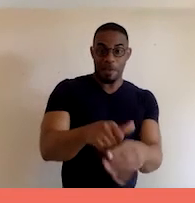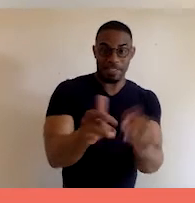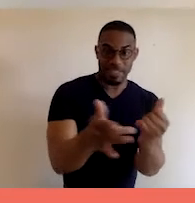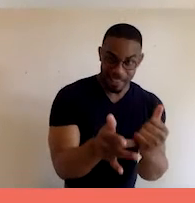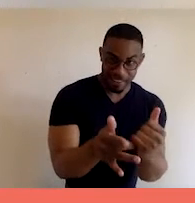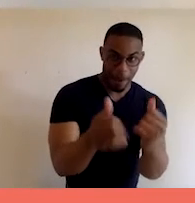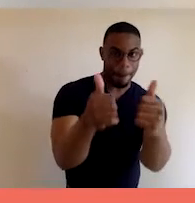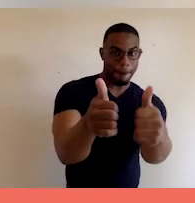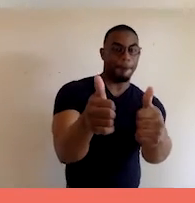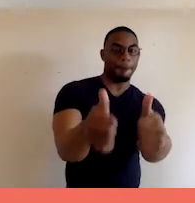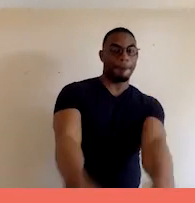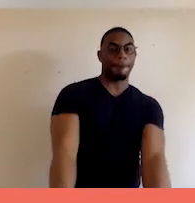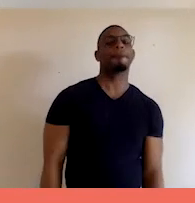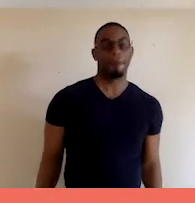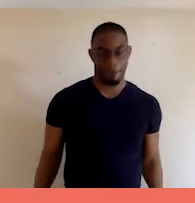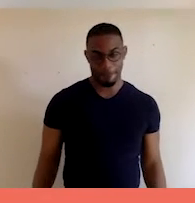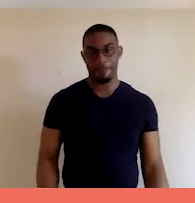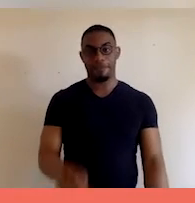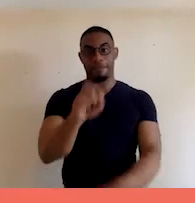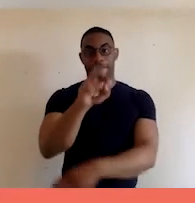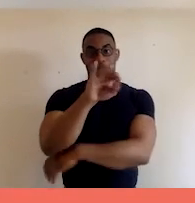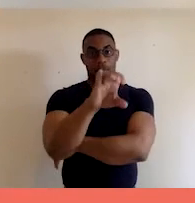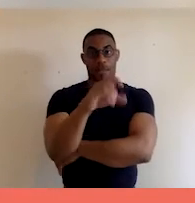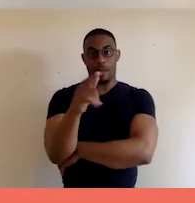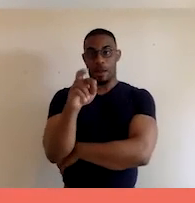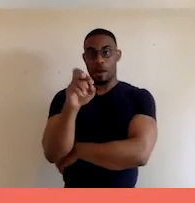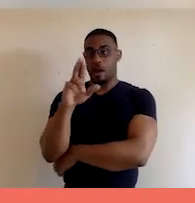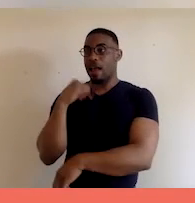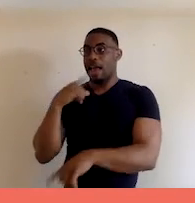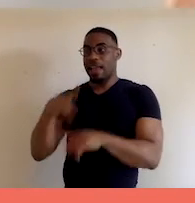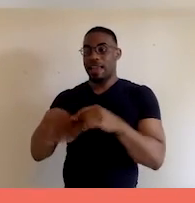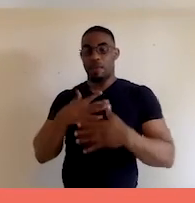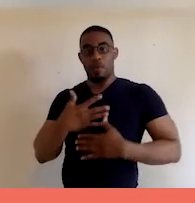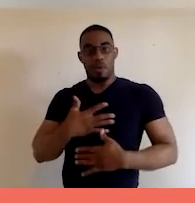tech. Eric Garner, I can't breathe.